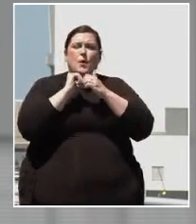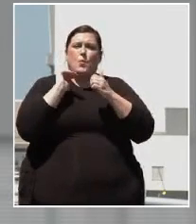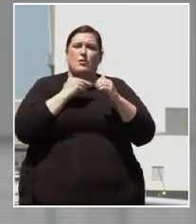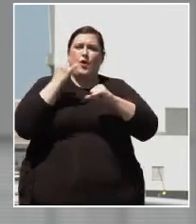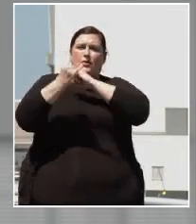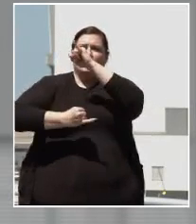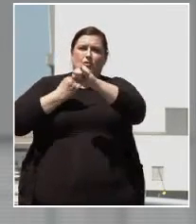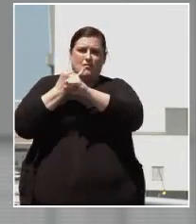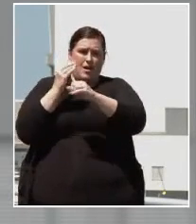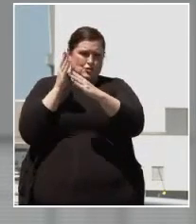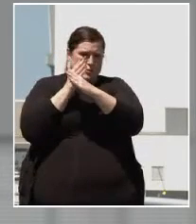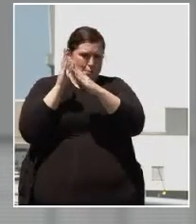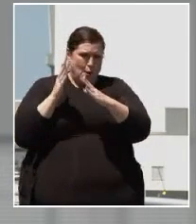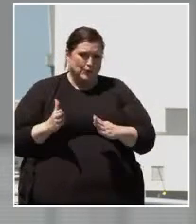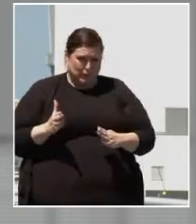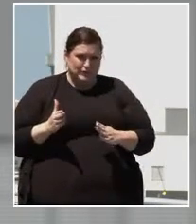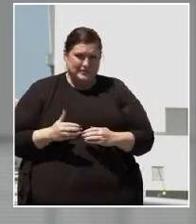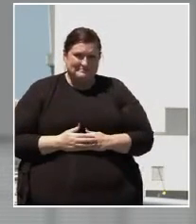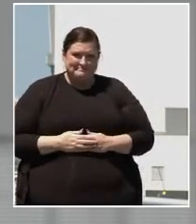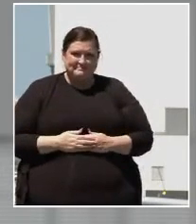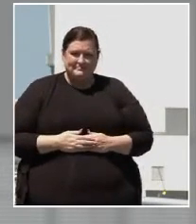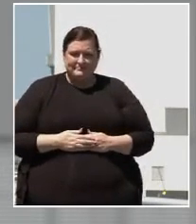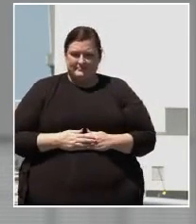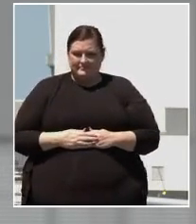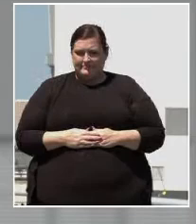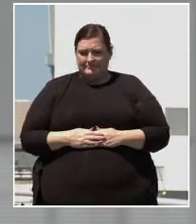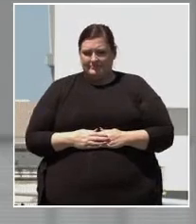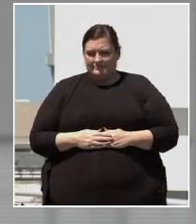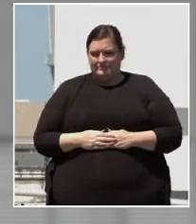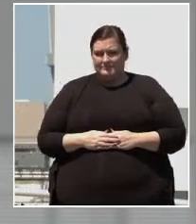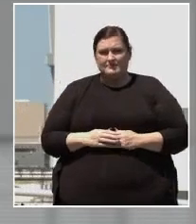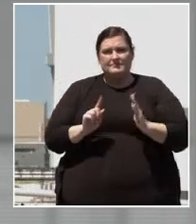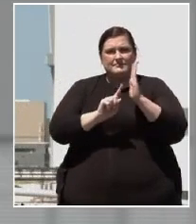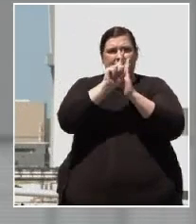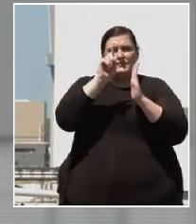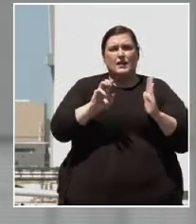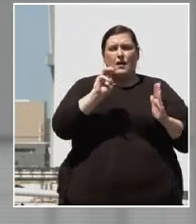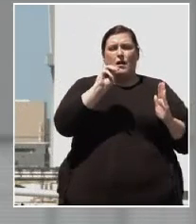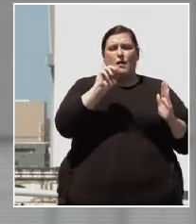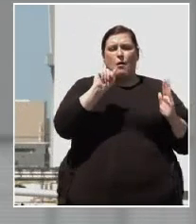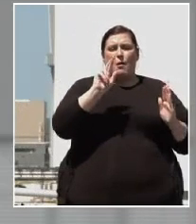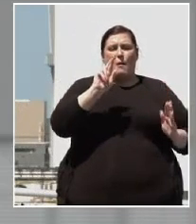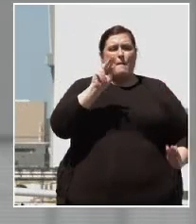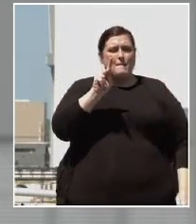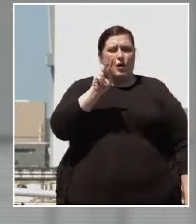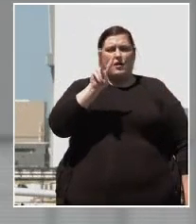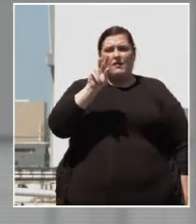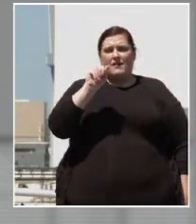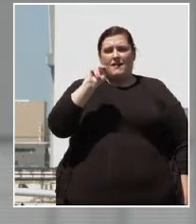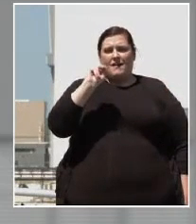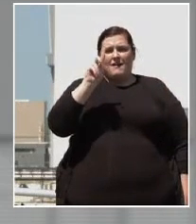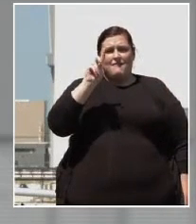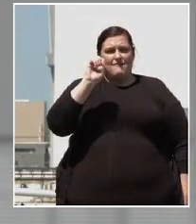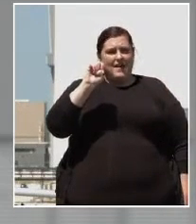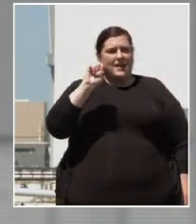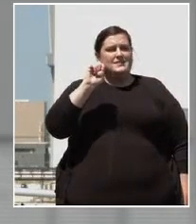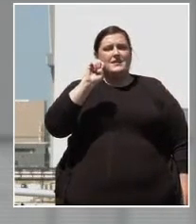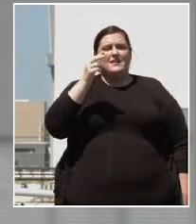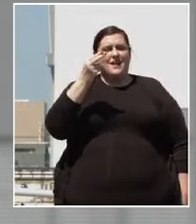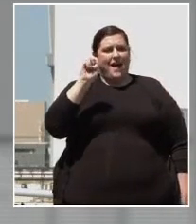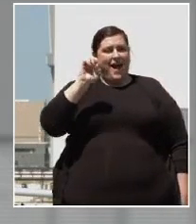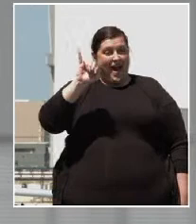our International Partners astronaut Mark vahi is coming home